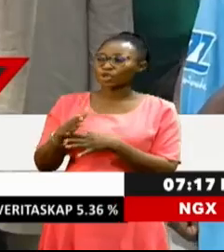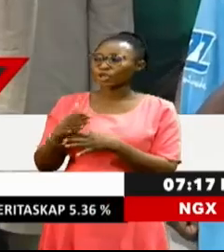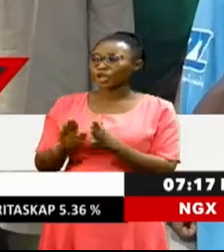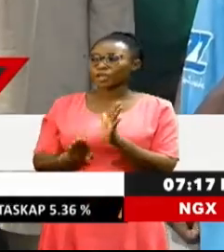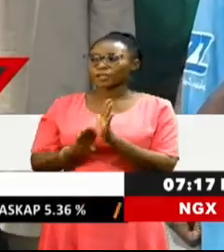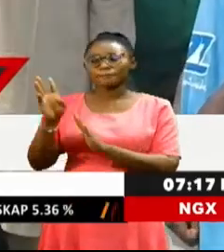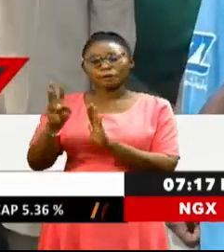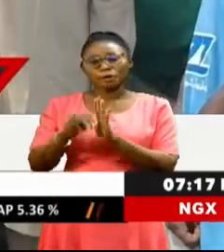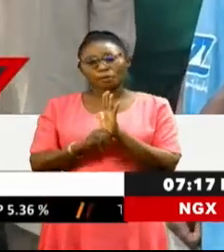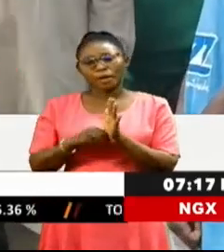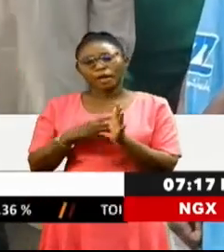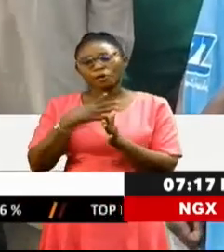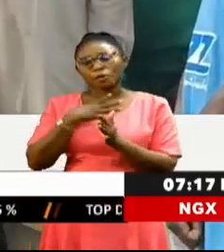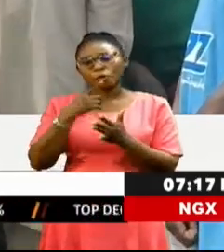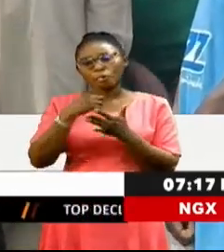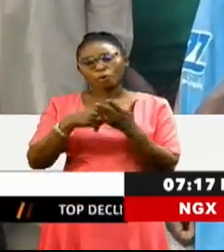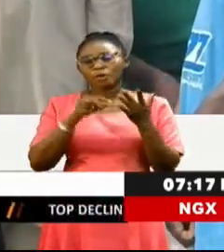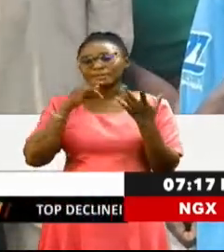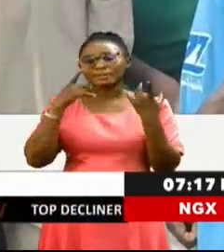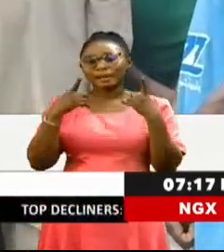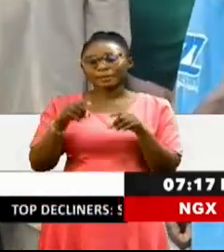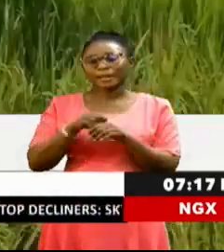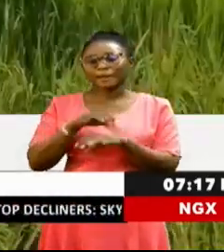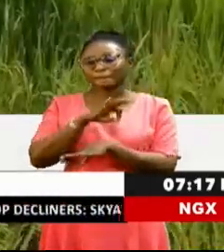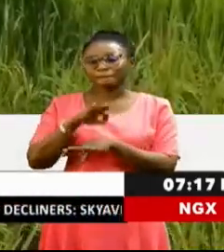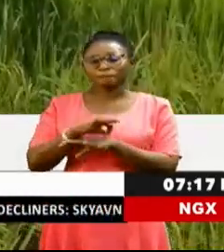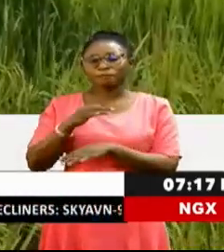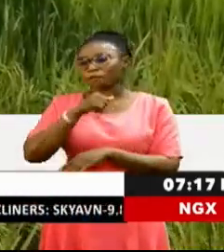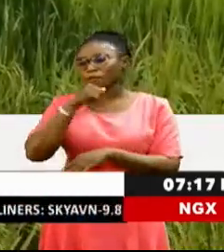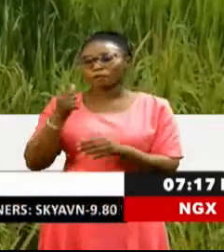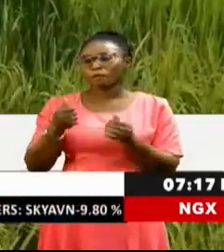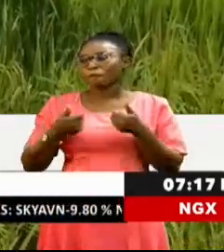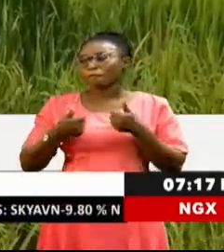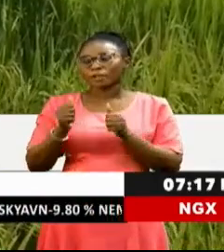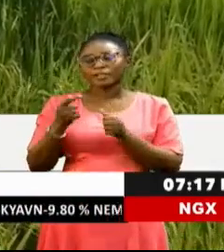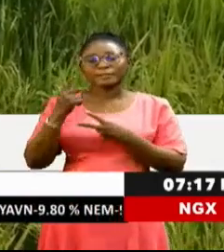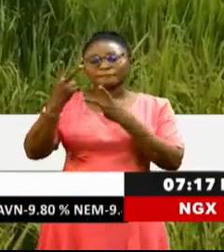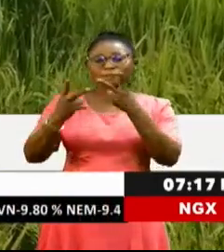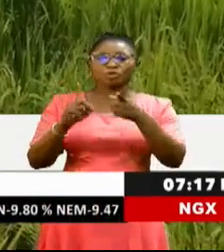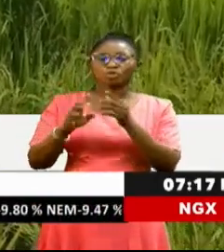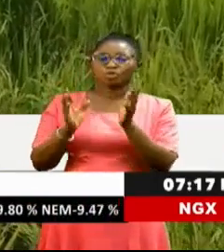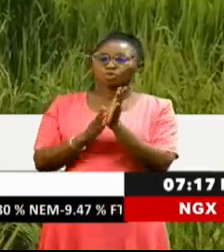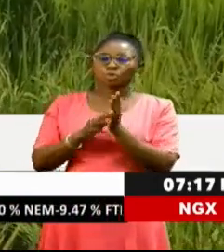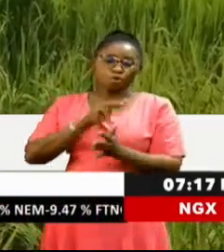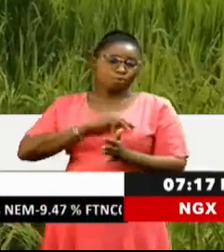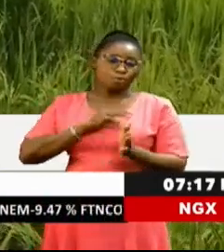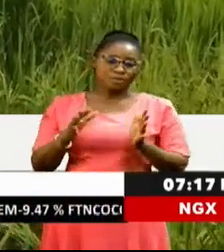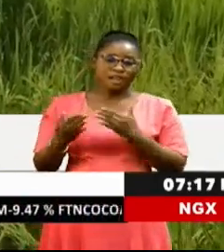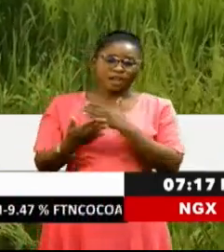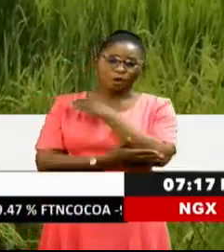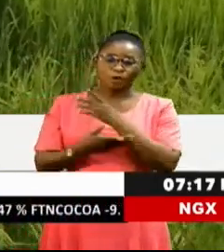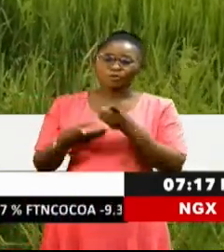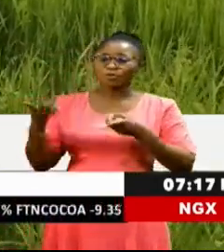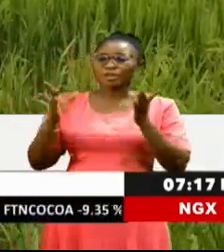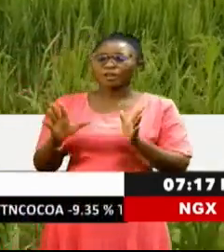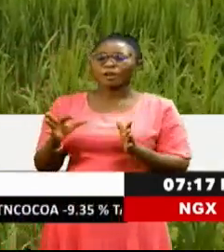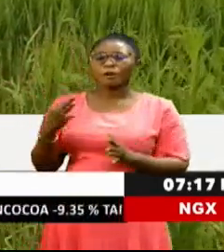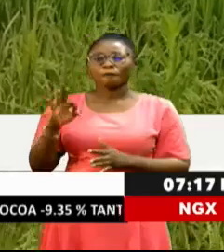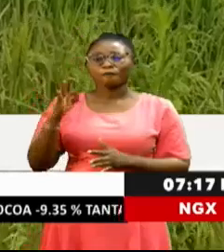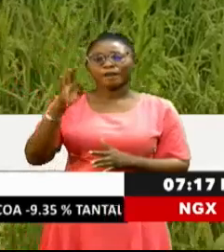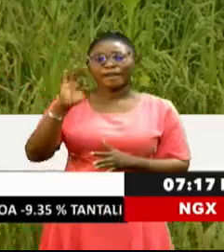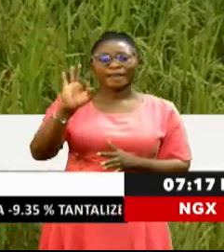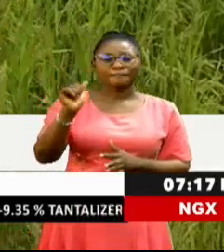technology and what is happening in the field of agriculture. Following the visit to the school, the minister and the country director of FAO